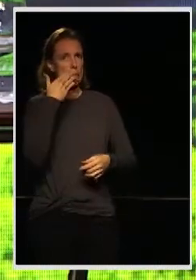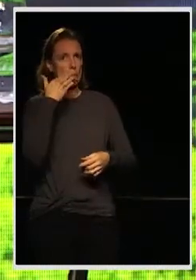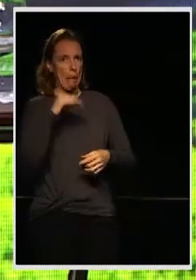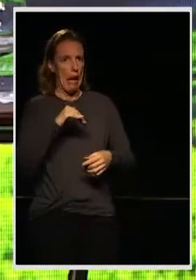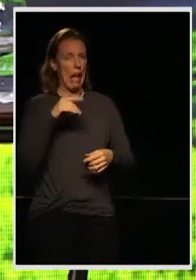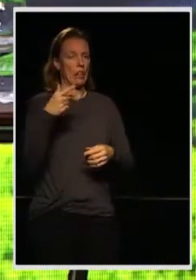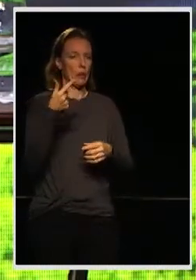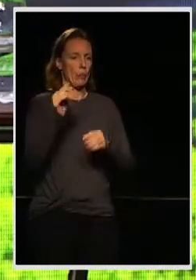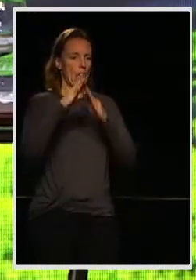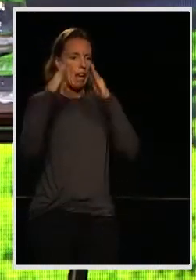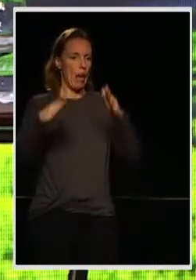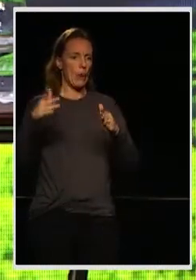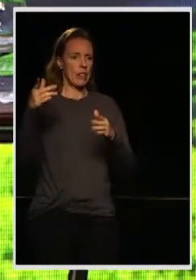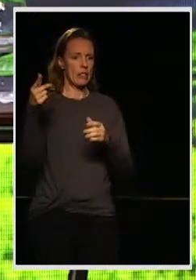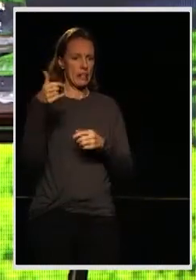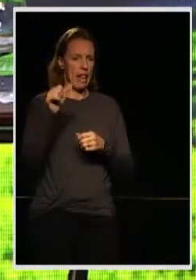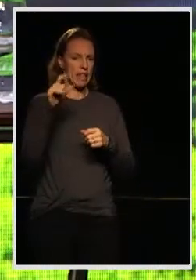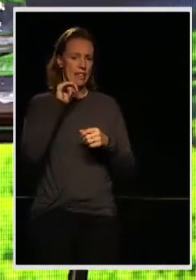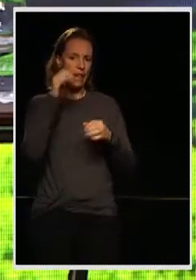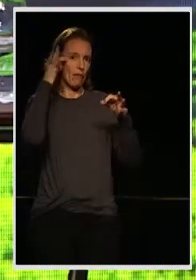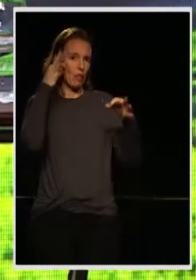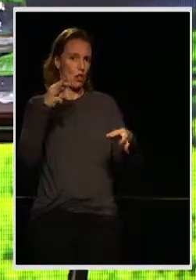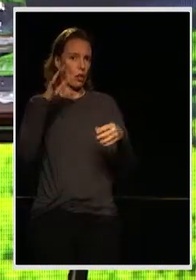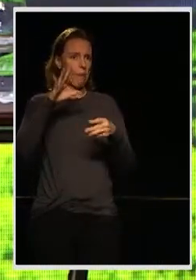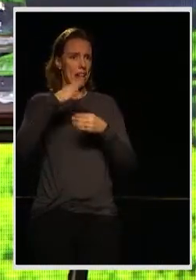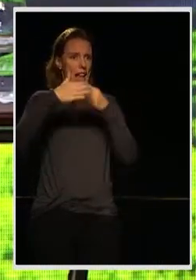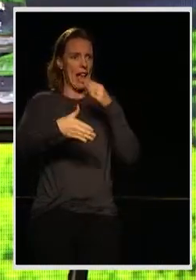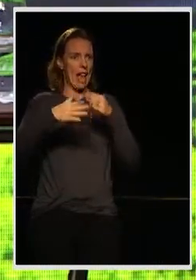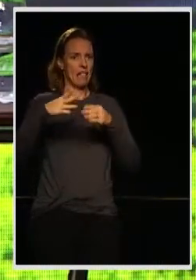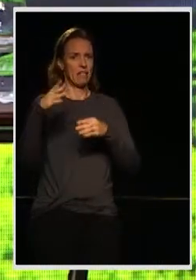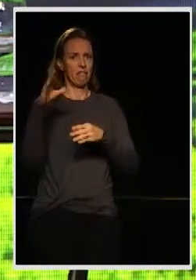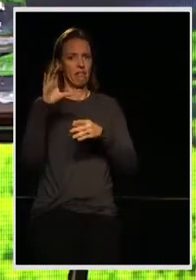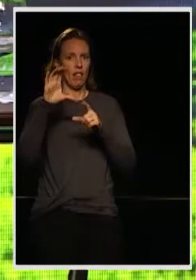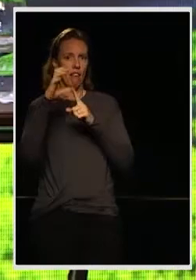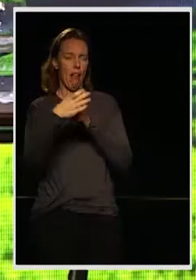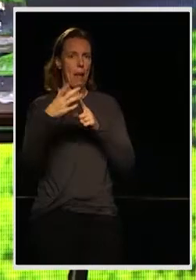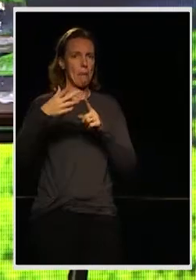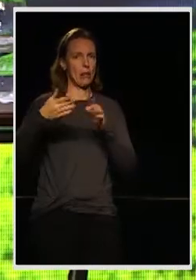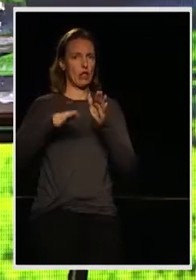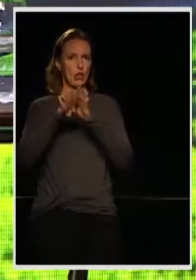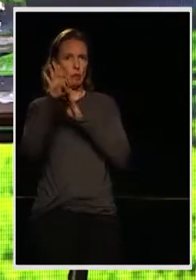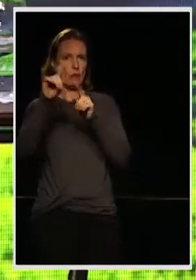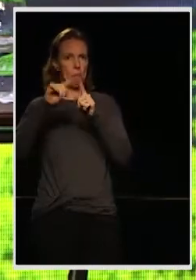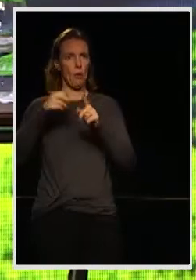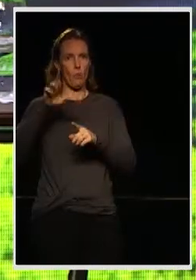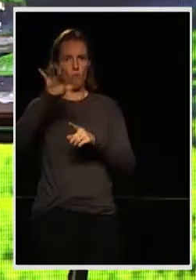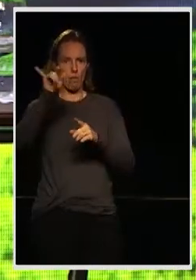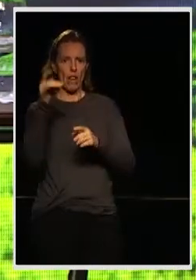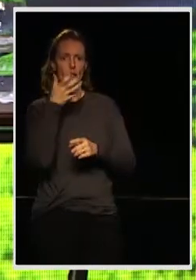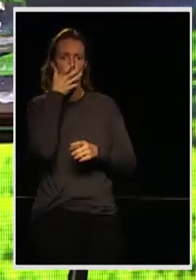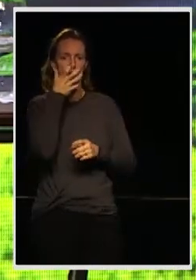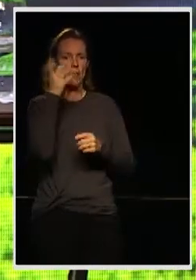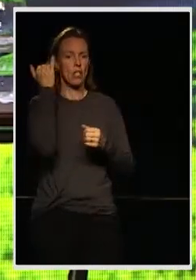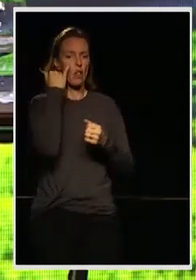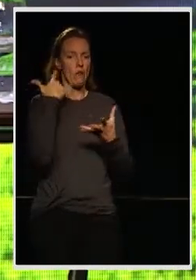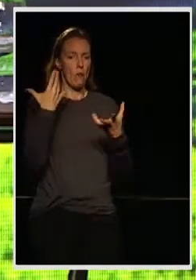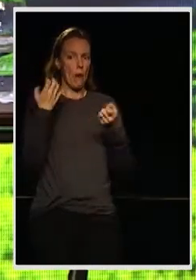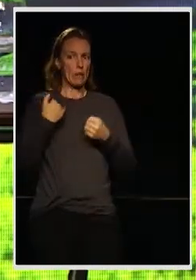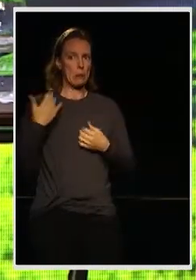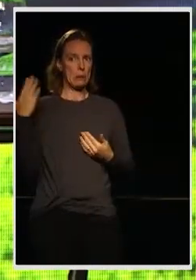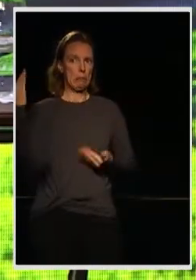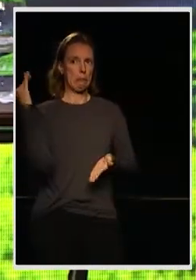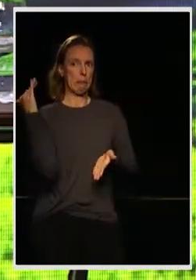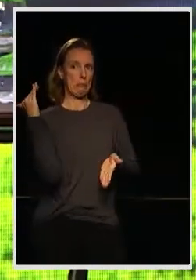is not only determining the end climate increase that we're going to see, but the rate of warming. So if we want to buy ourselves some time